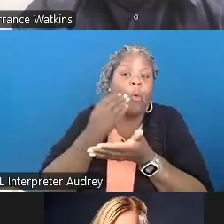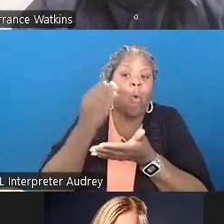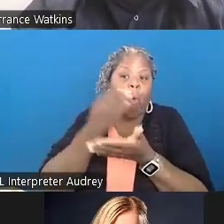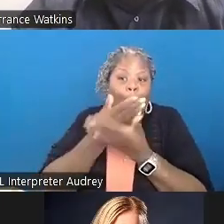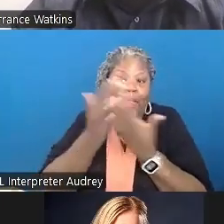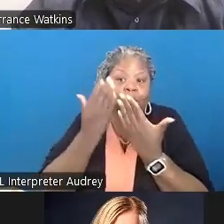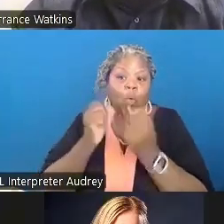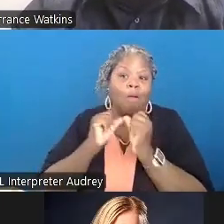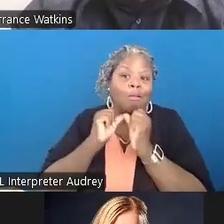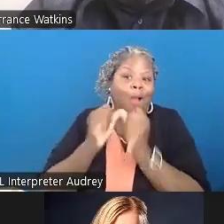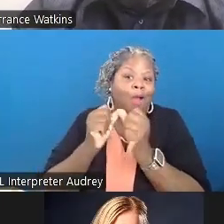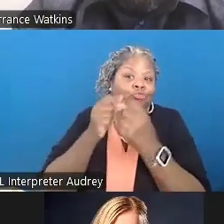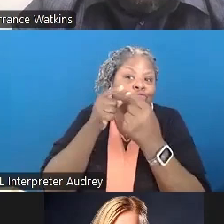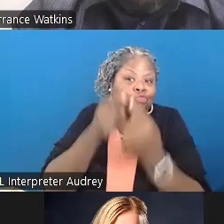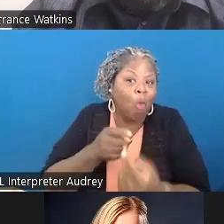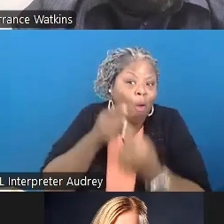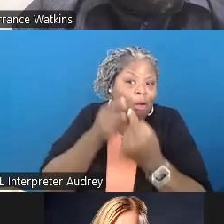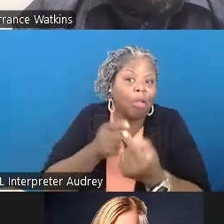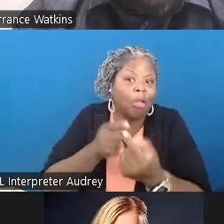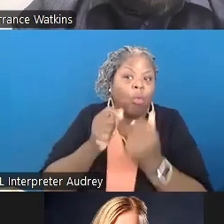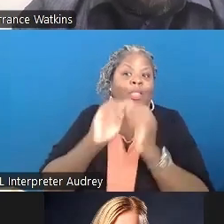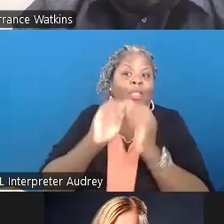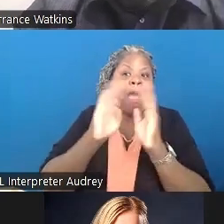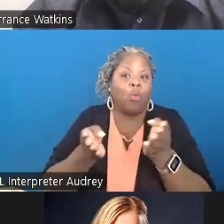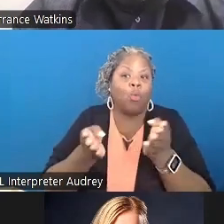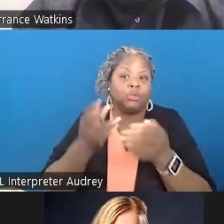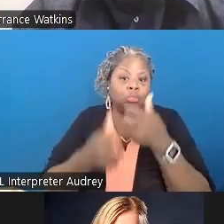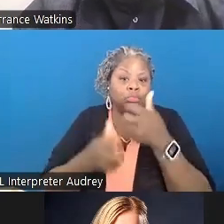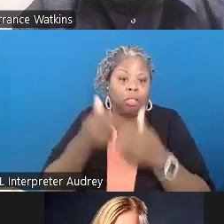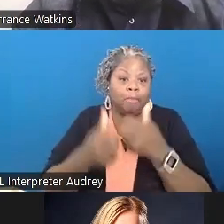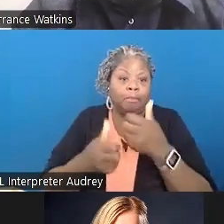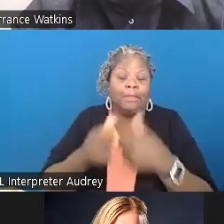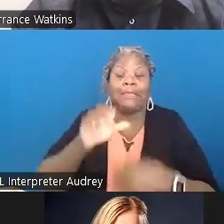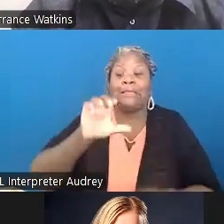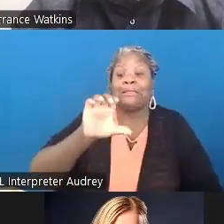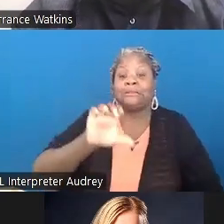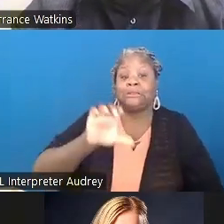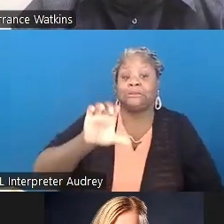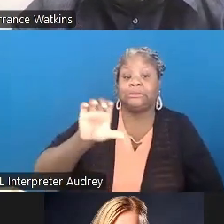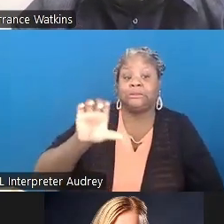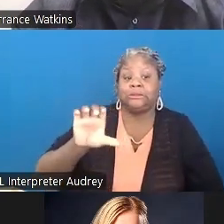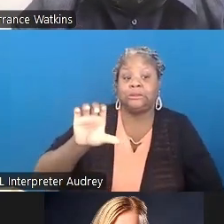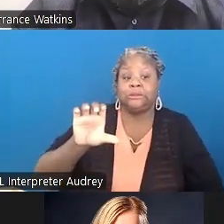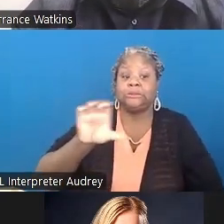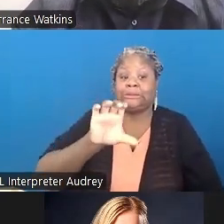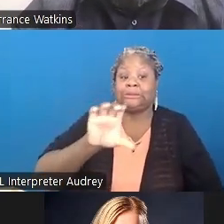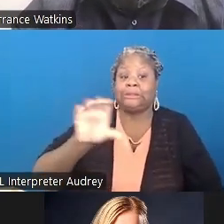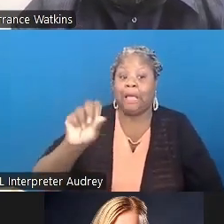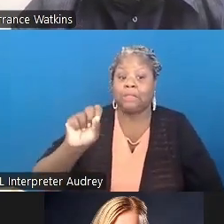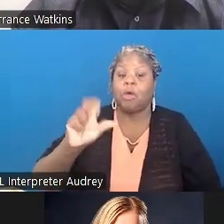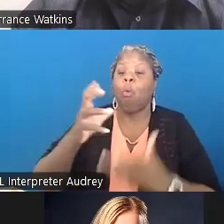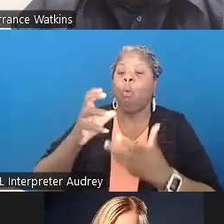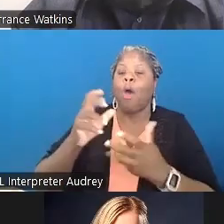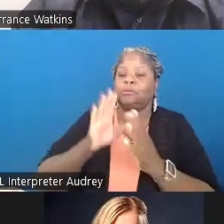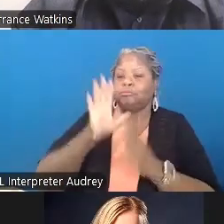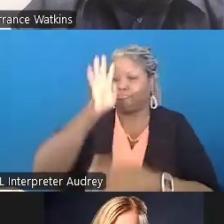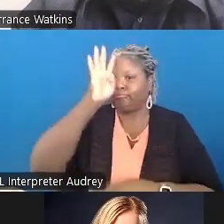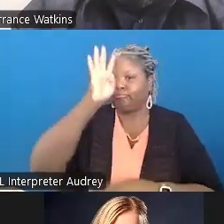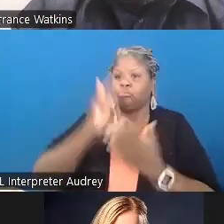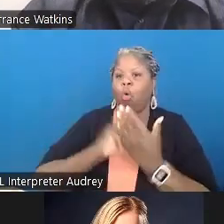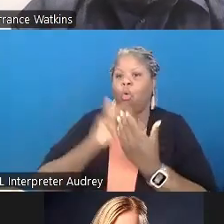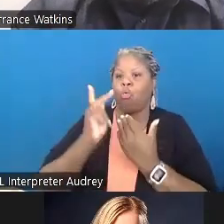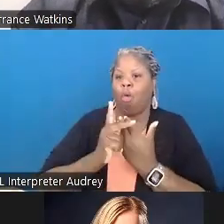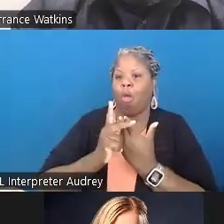constantly struggling with housing instability. Catholic Community Services wanted to create a program that could